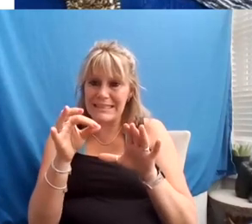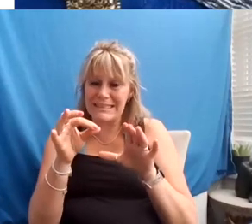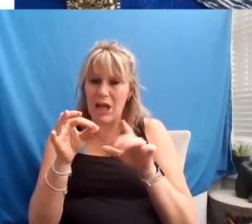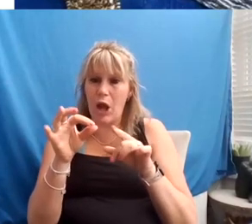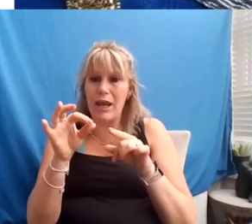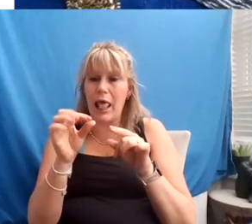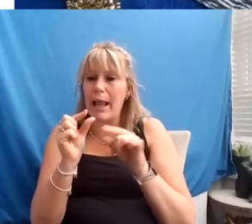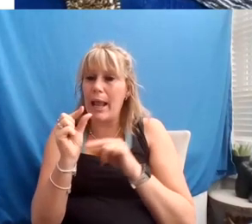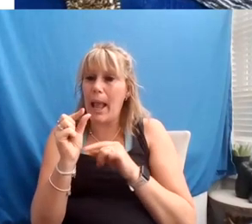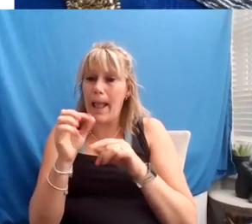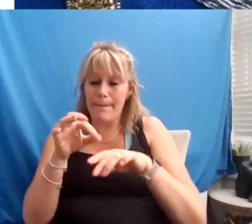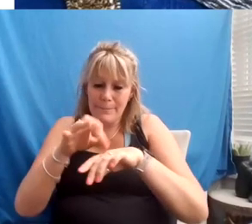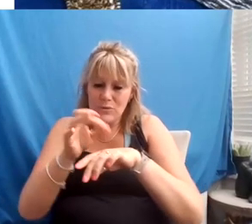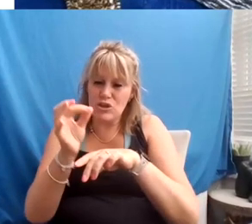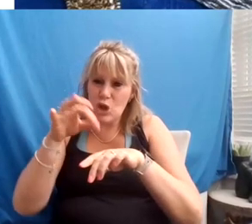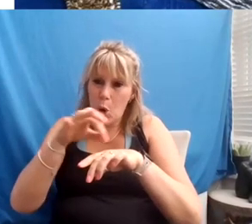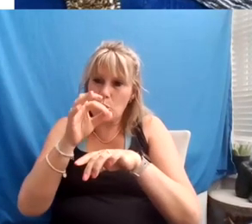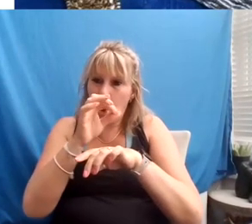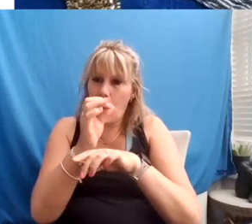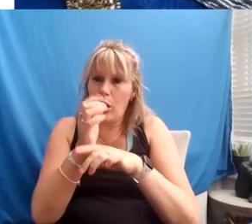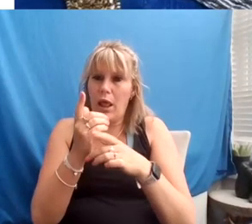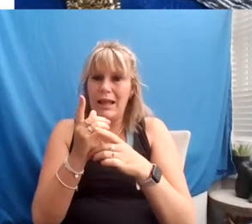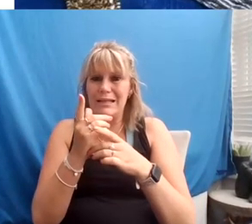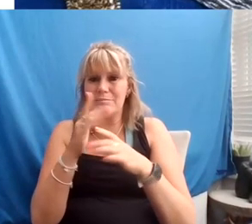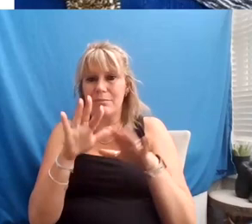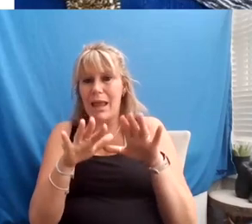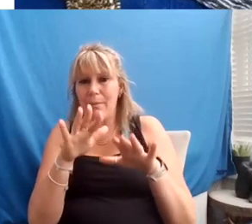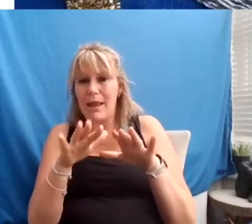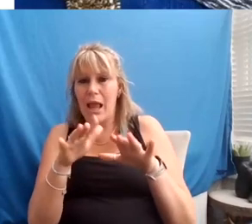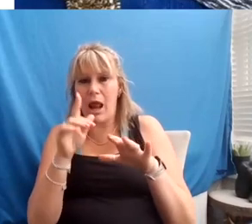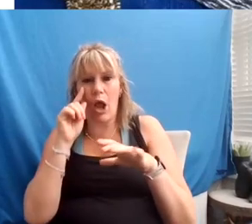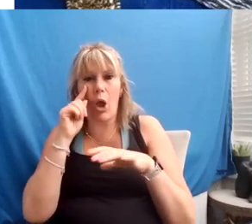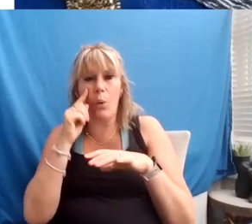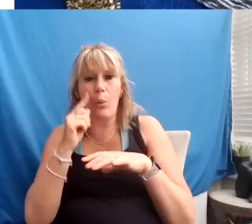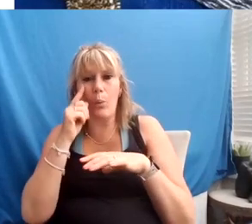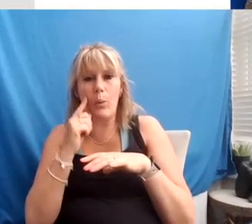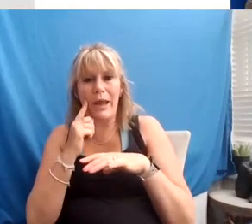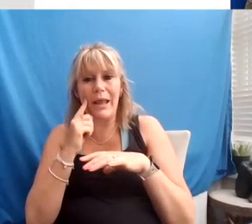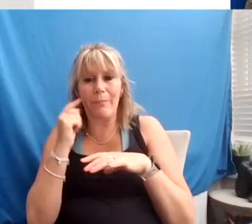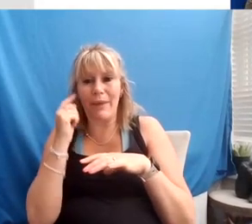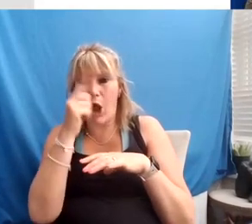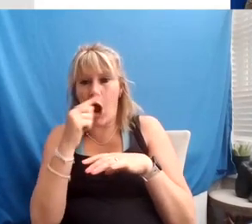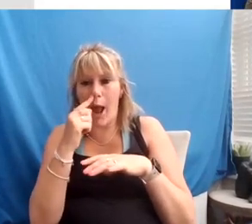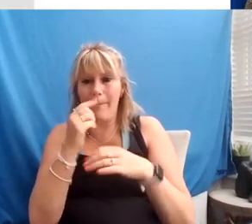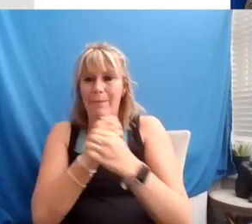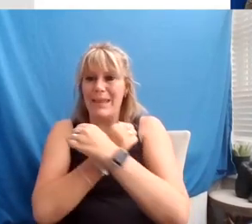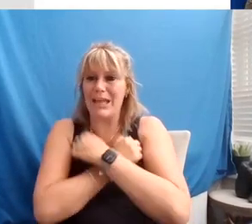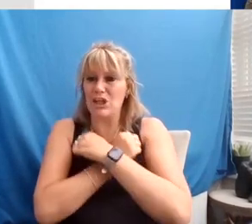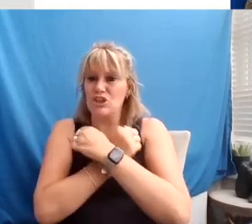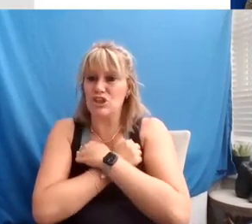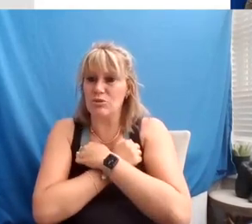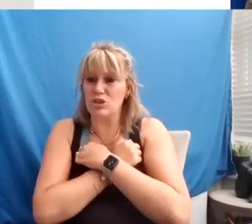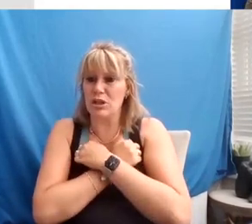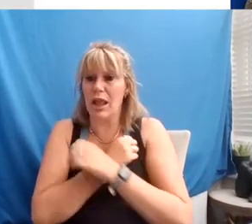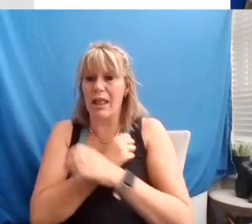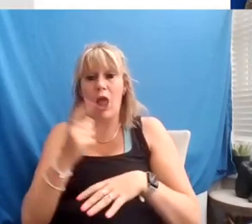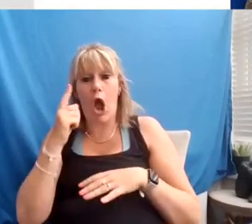And it's a weeping eye, sort of maybe Egyptian inspired. Eye of Horus.